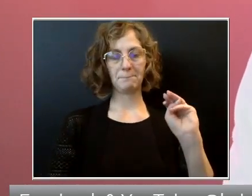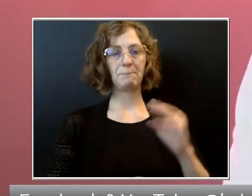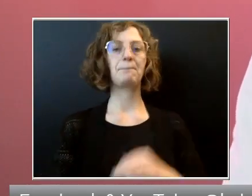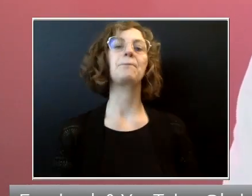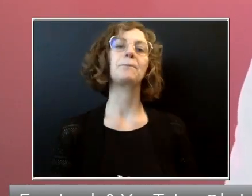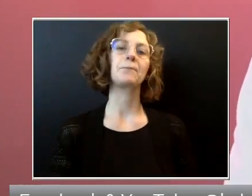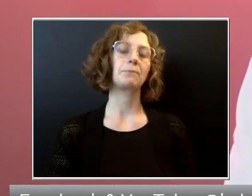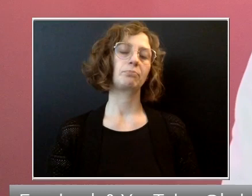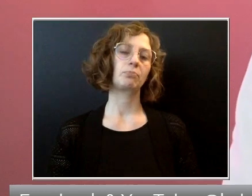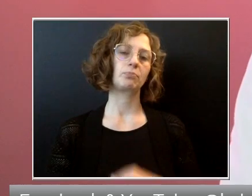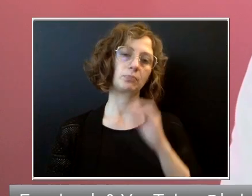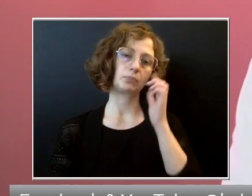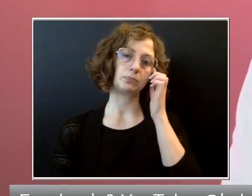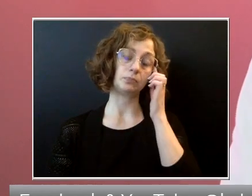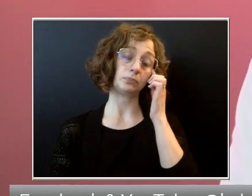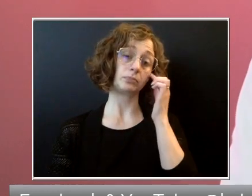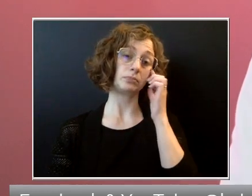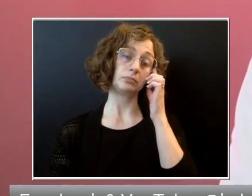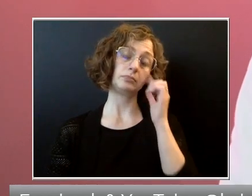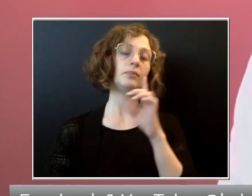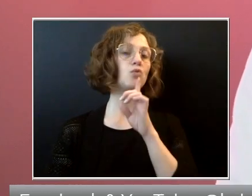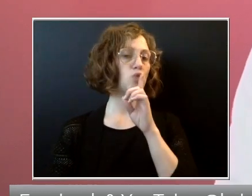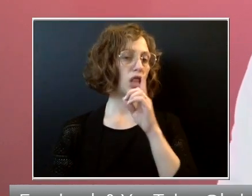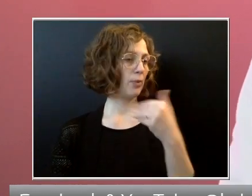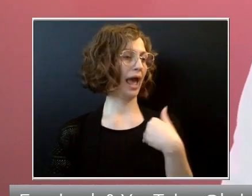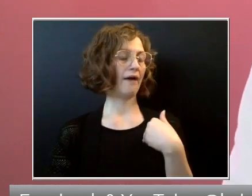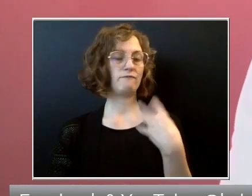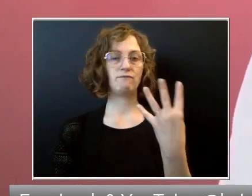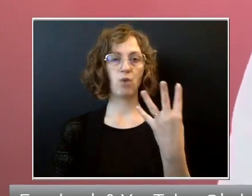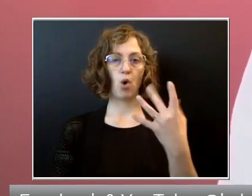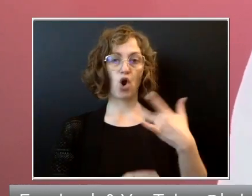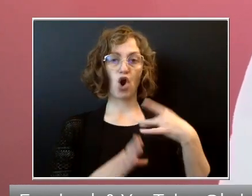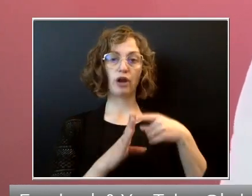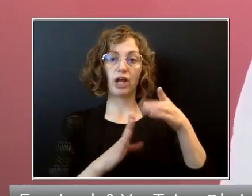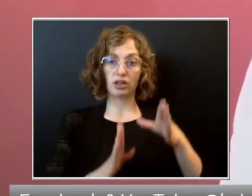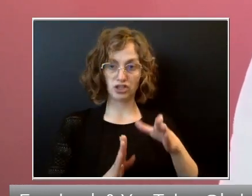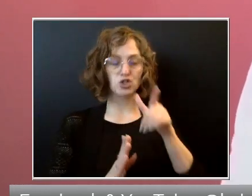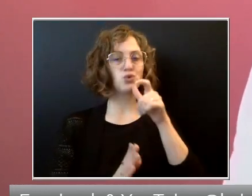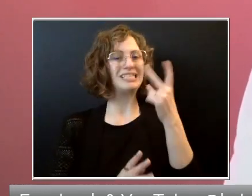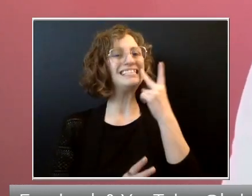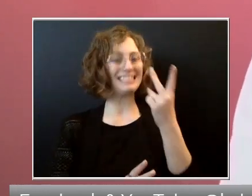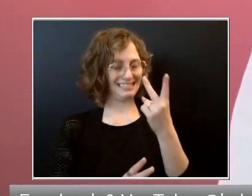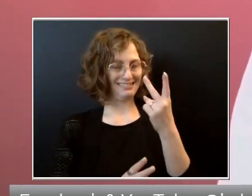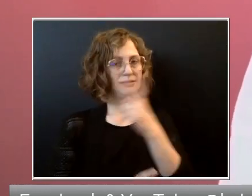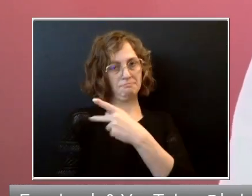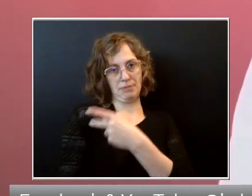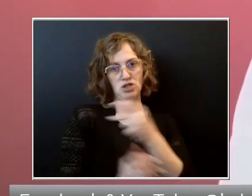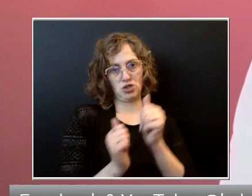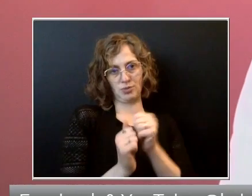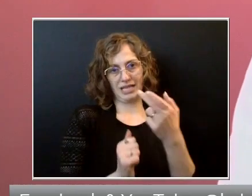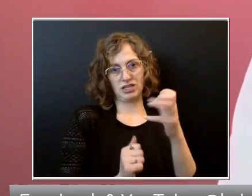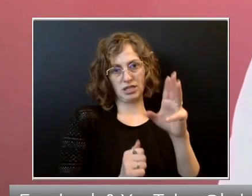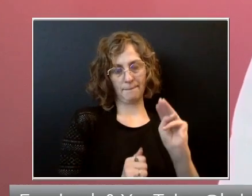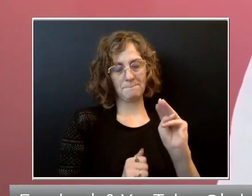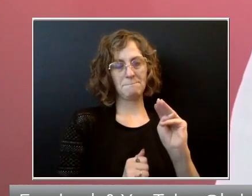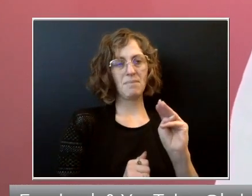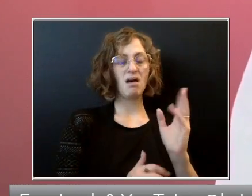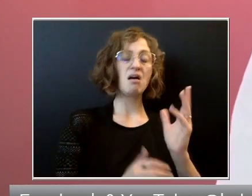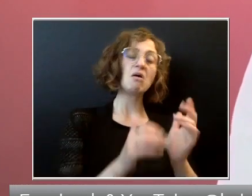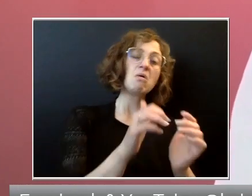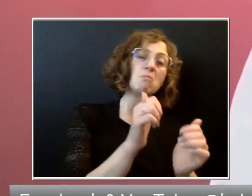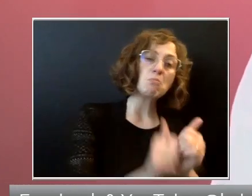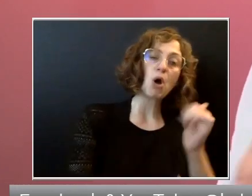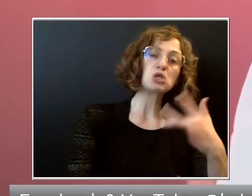4 cardiologists here that see HCM patients. The average cardiologist sees 3 to 5 patients with HCM,